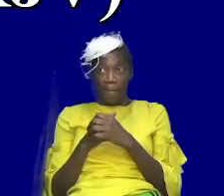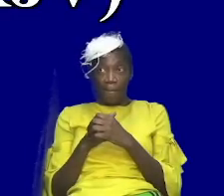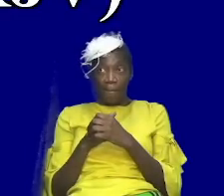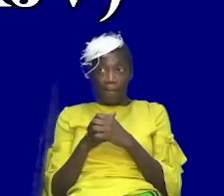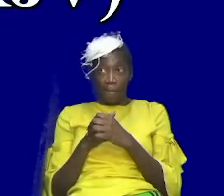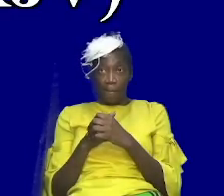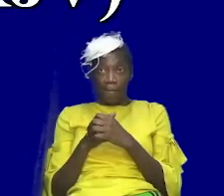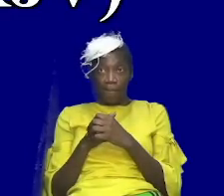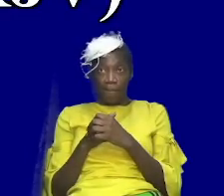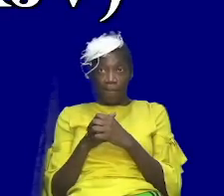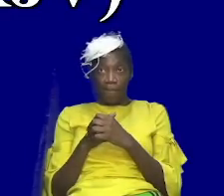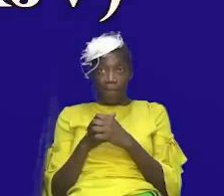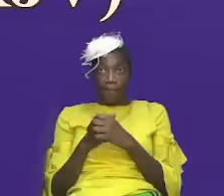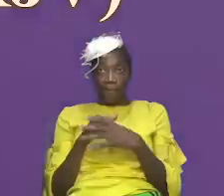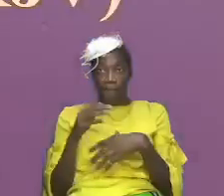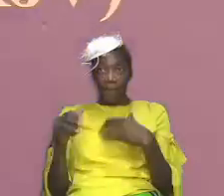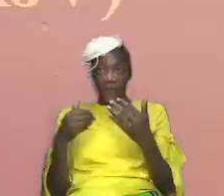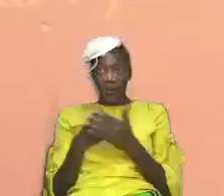it.